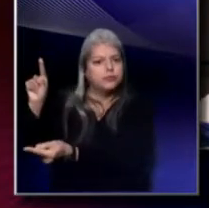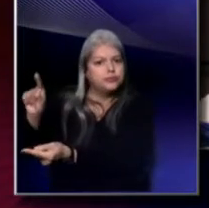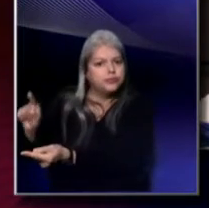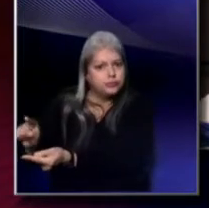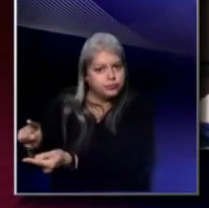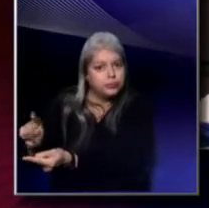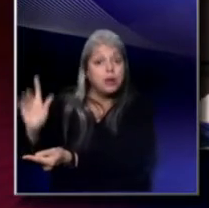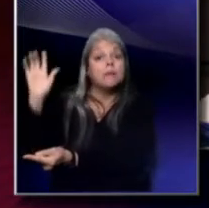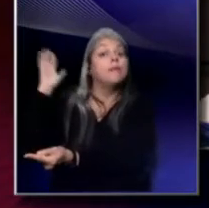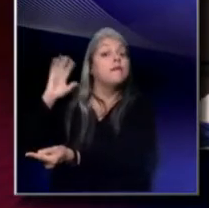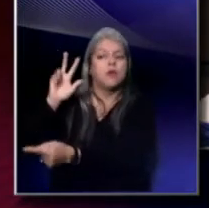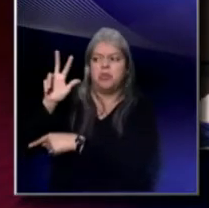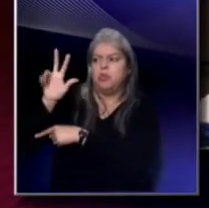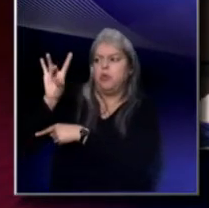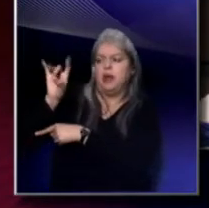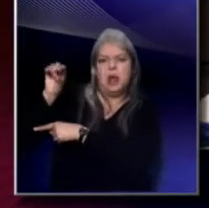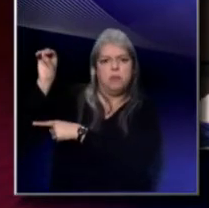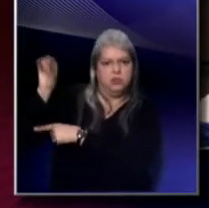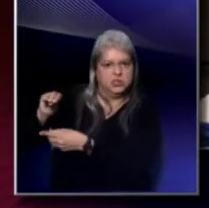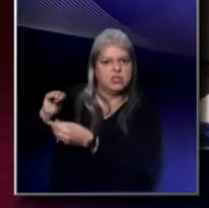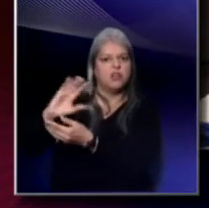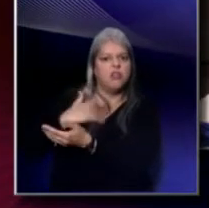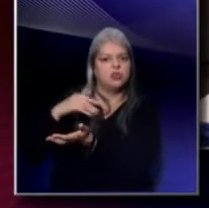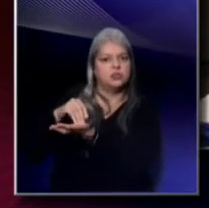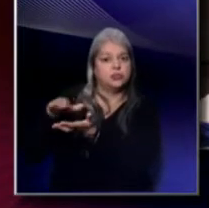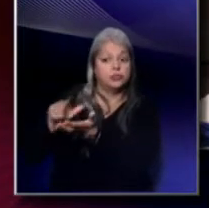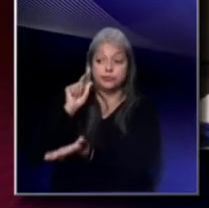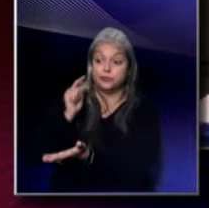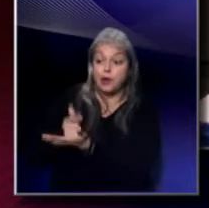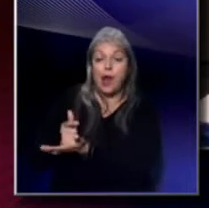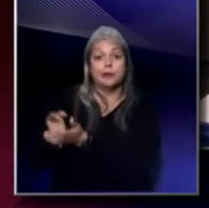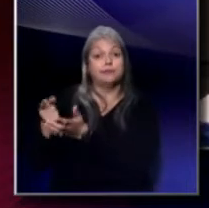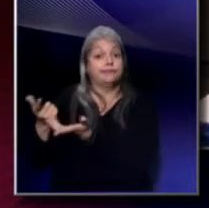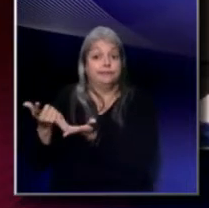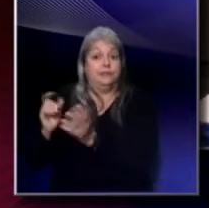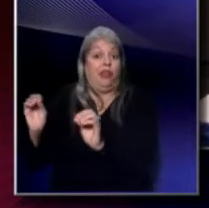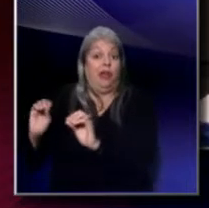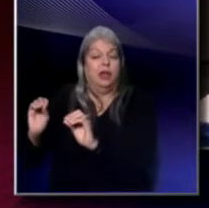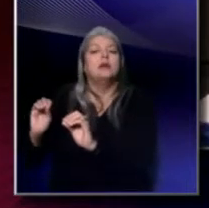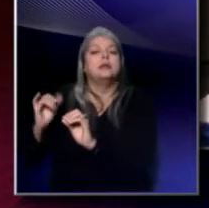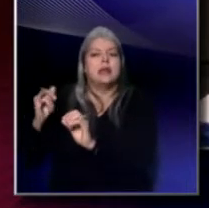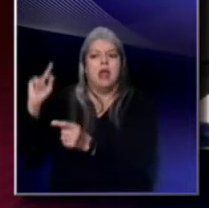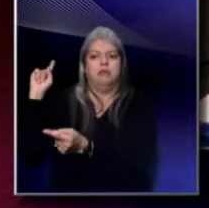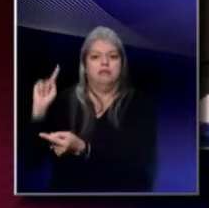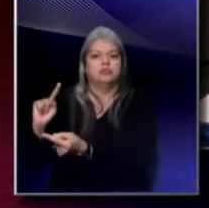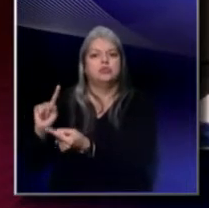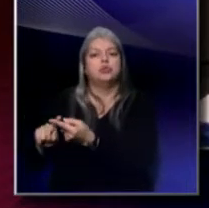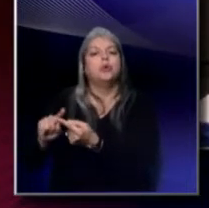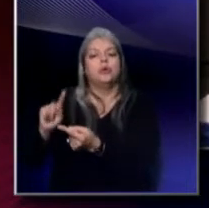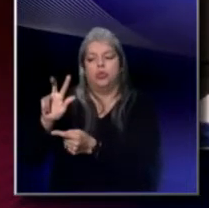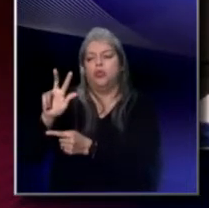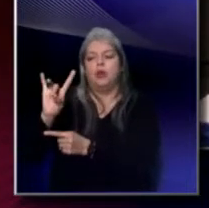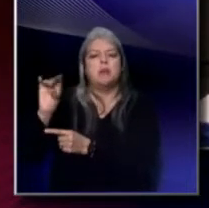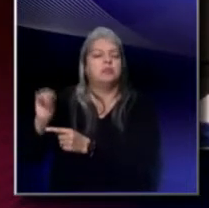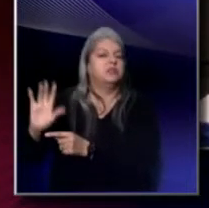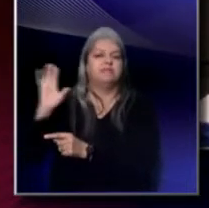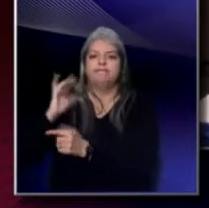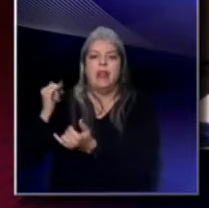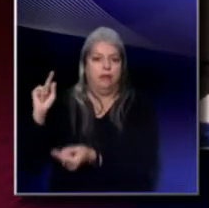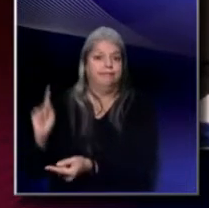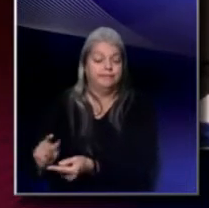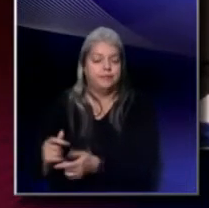from 38% down to 30%. So that's telling us our